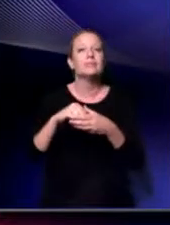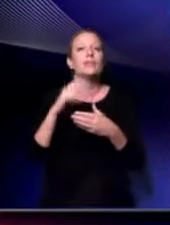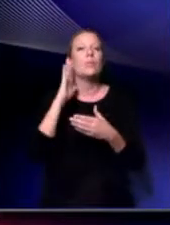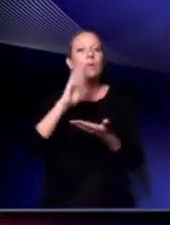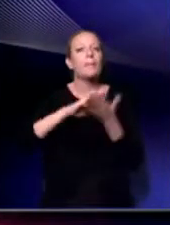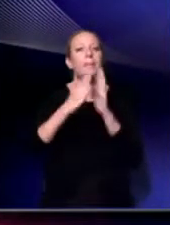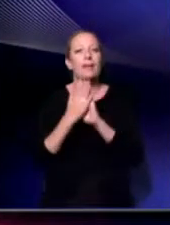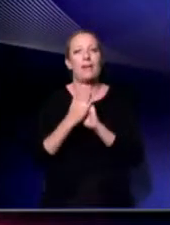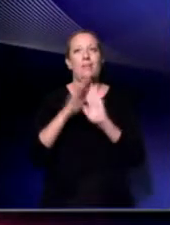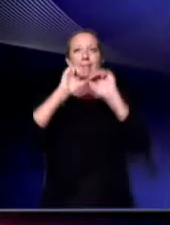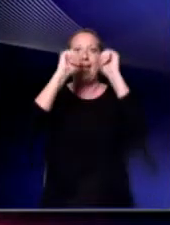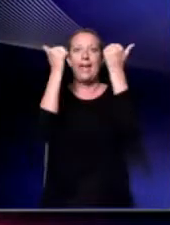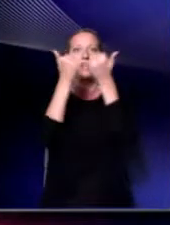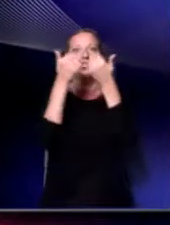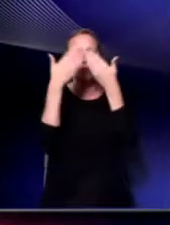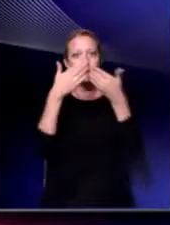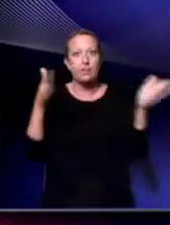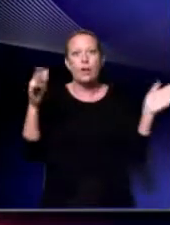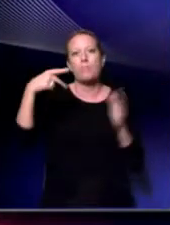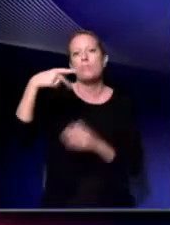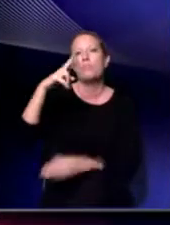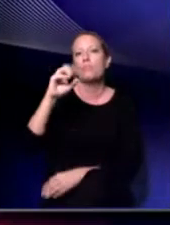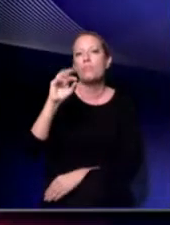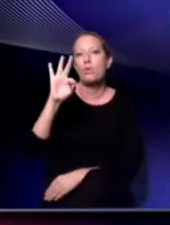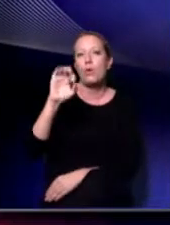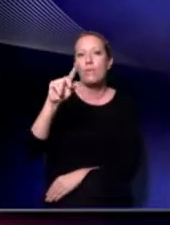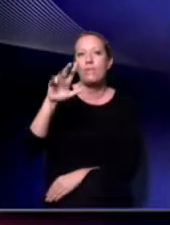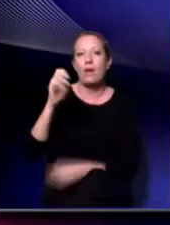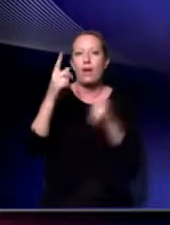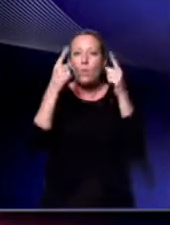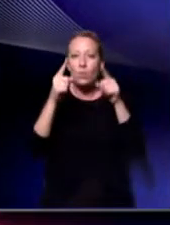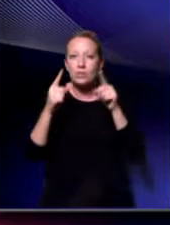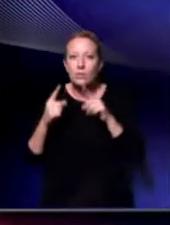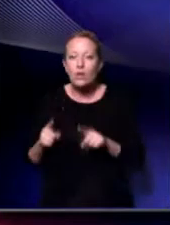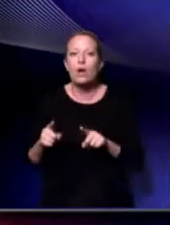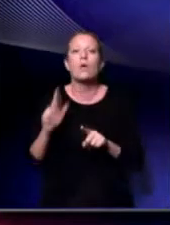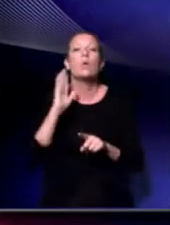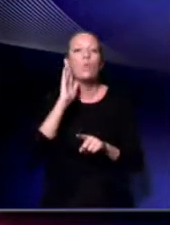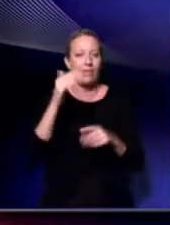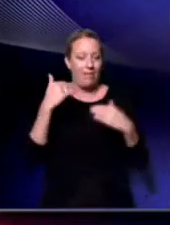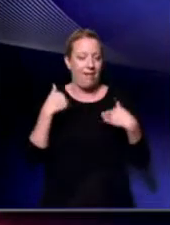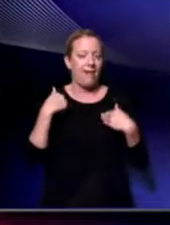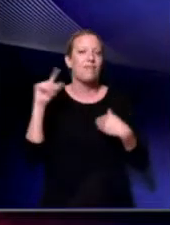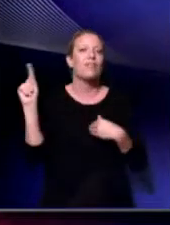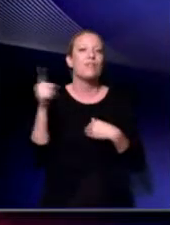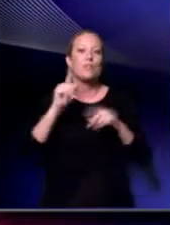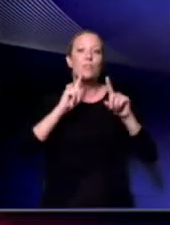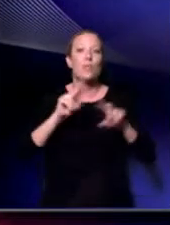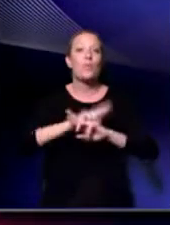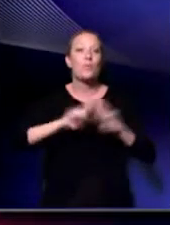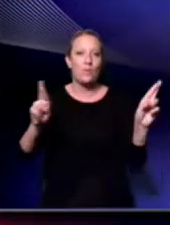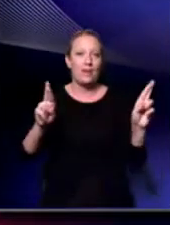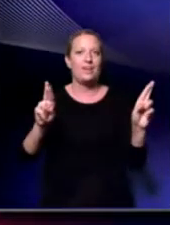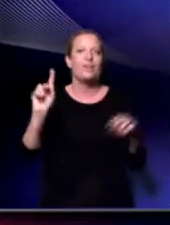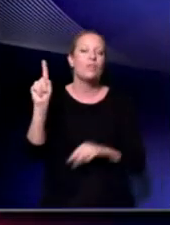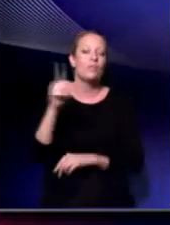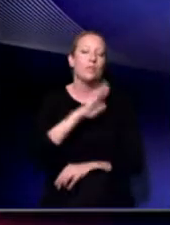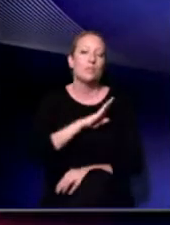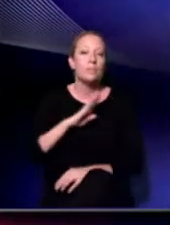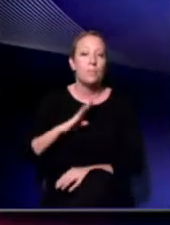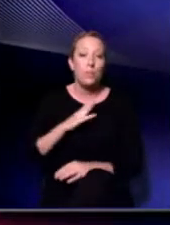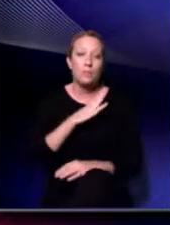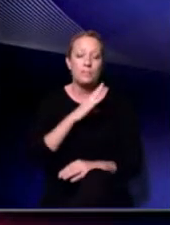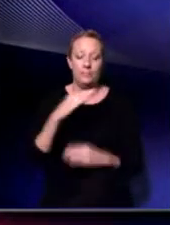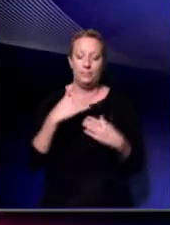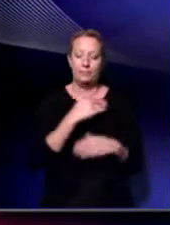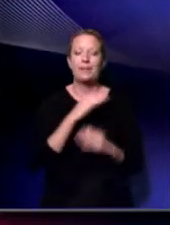And we will have one by January, the first board meeting in 2018. I plan